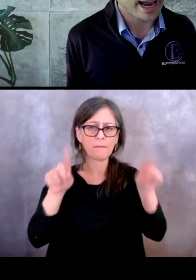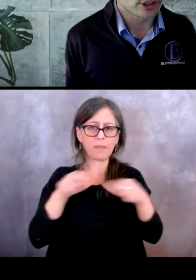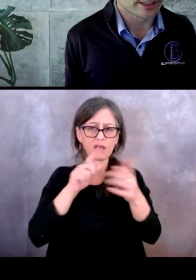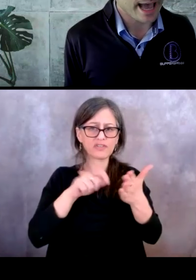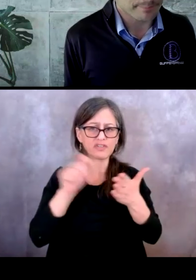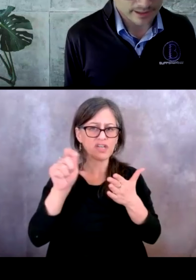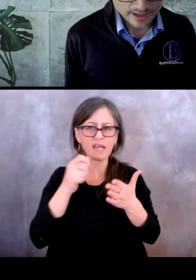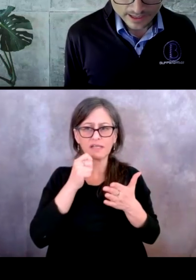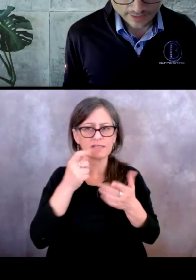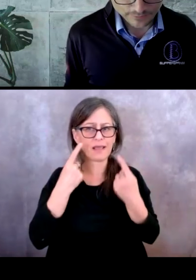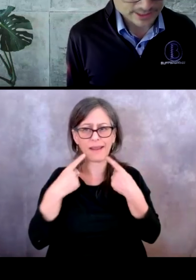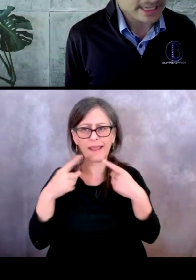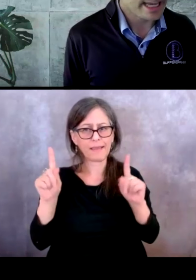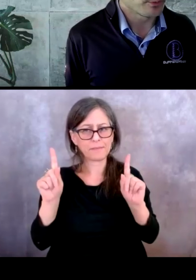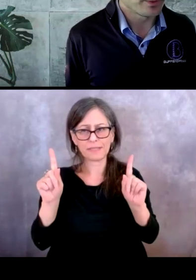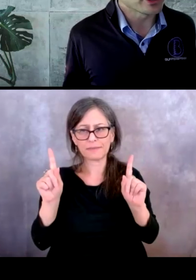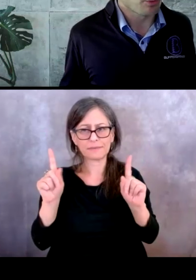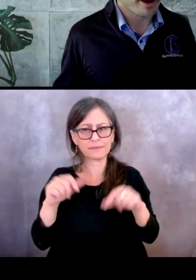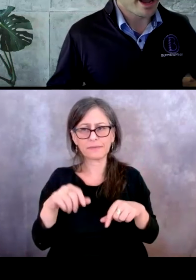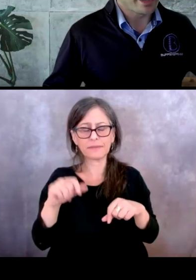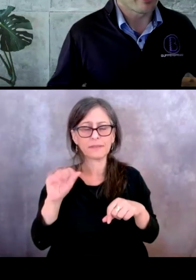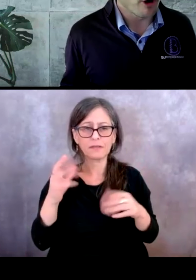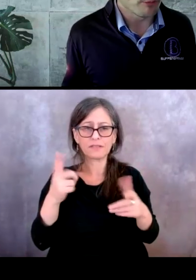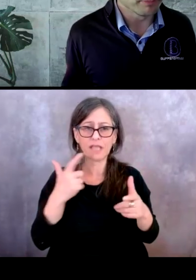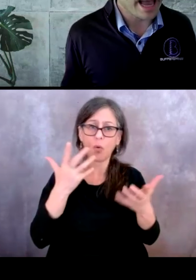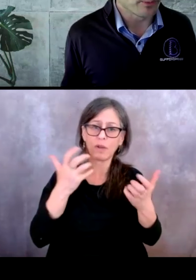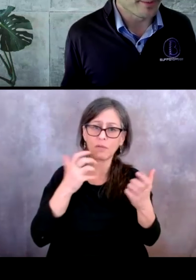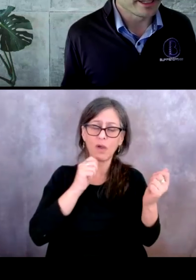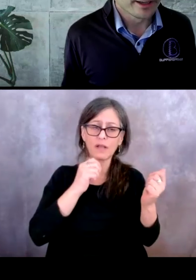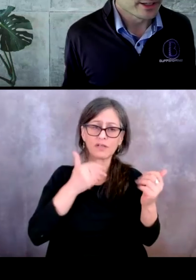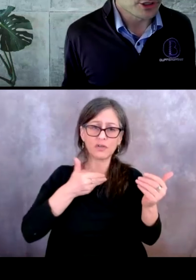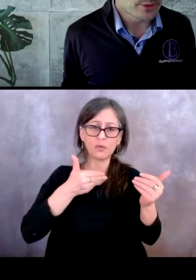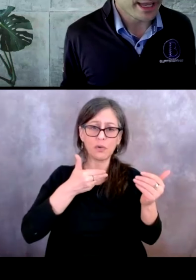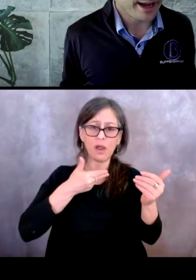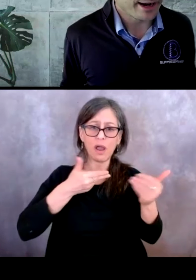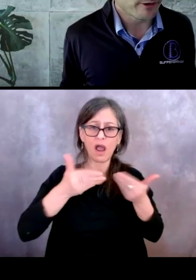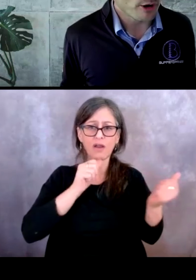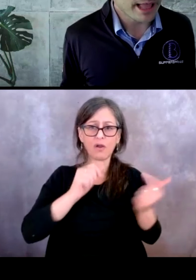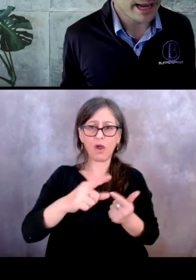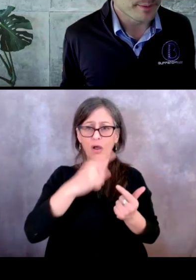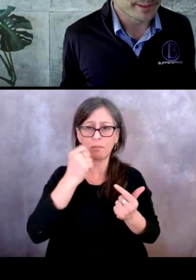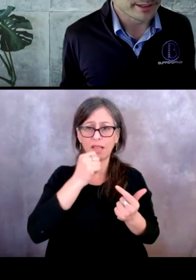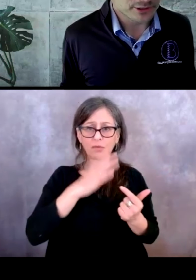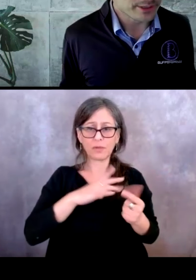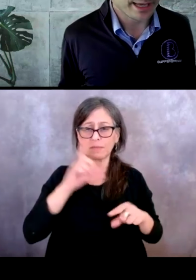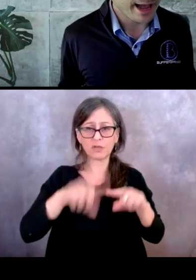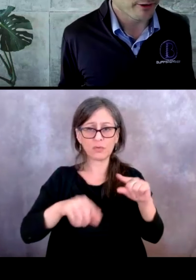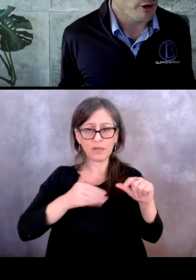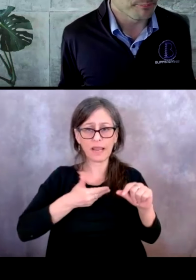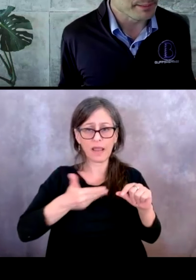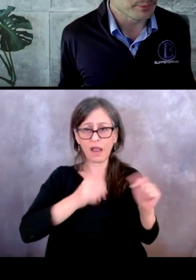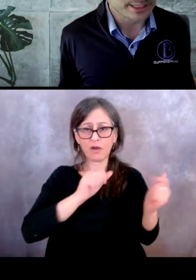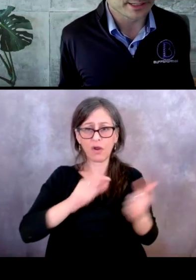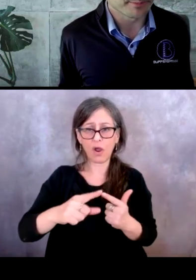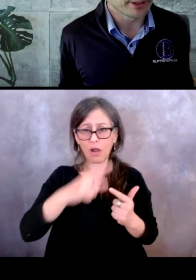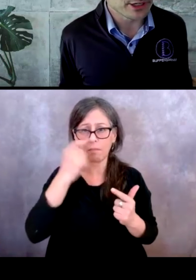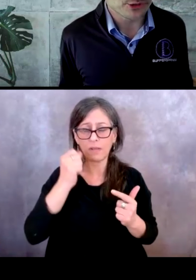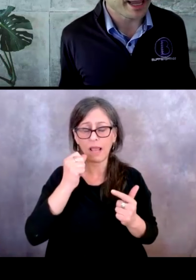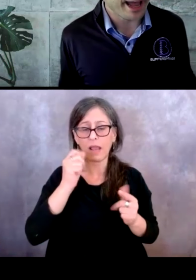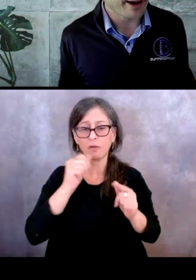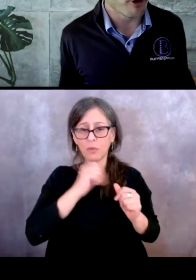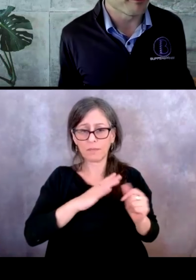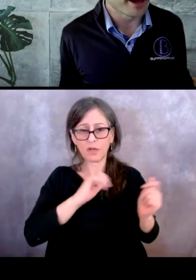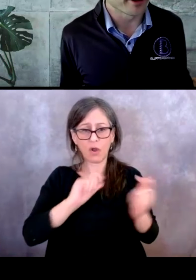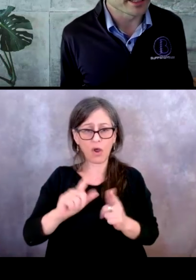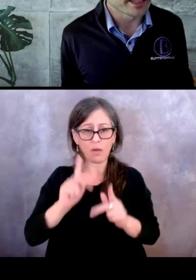going to actually happen. If you say that we just want to hire all Black women, you can't hire all Black women. You can't hire all people with disabilities. You